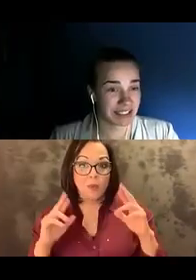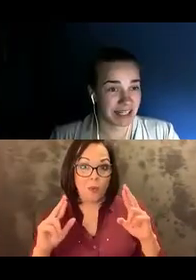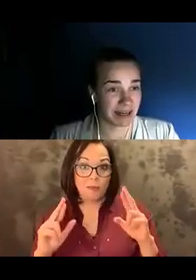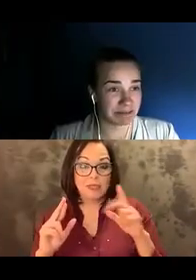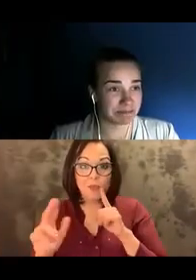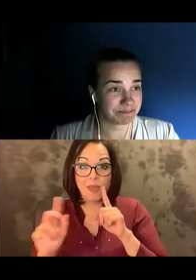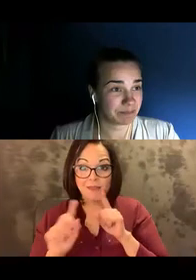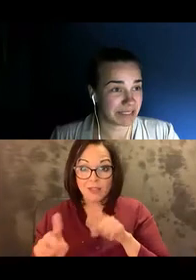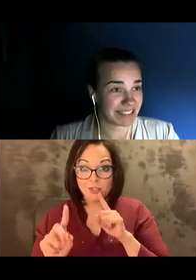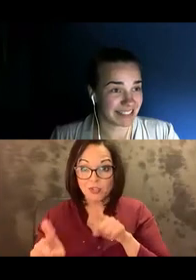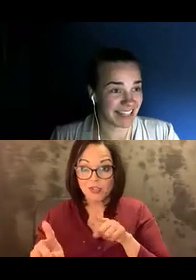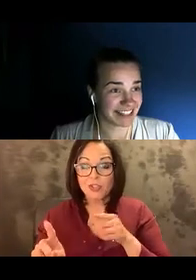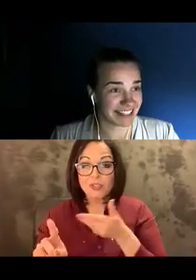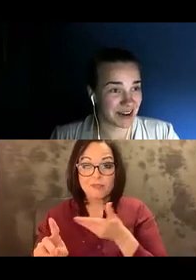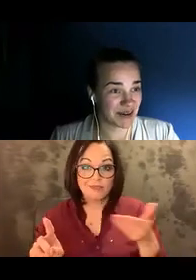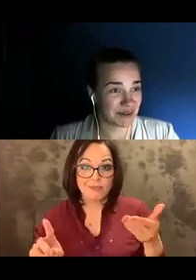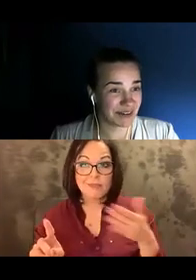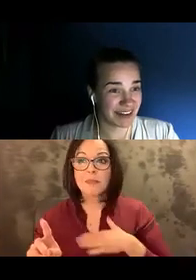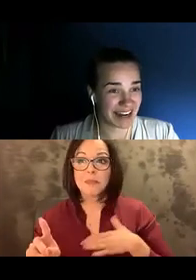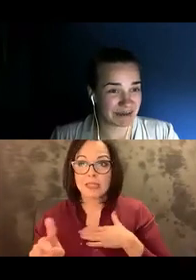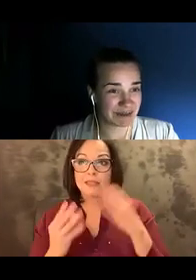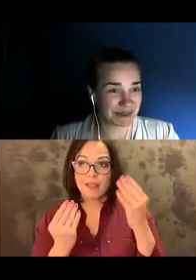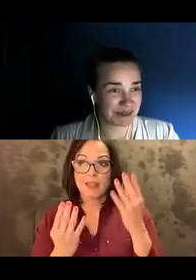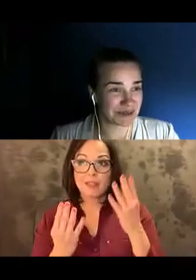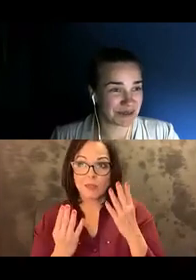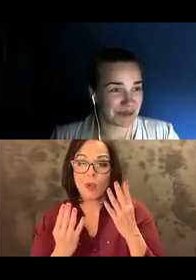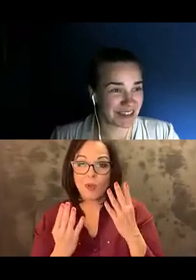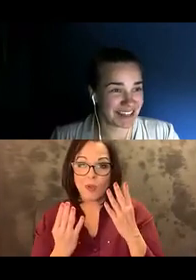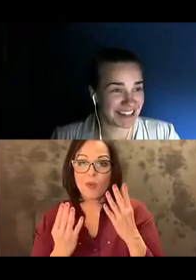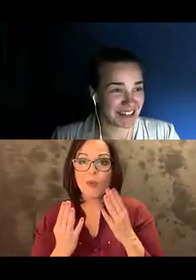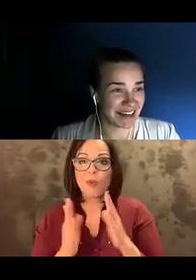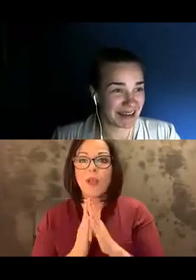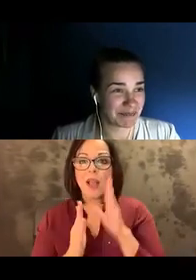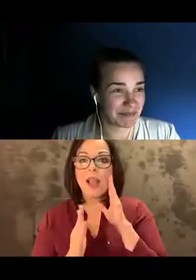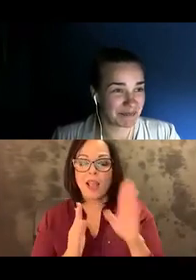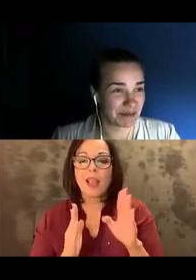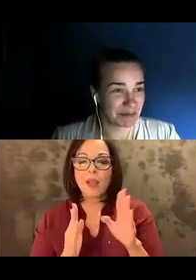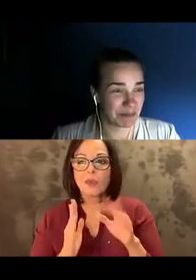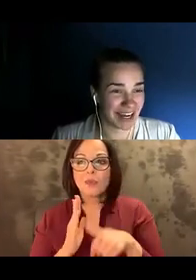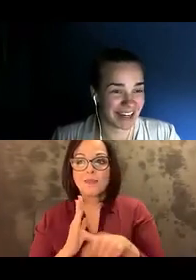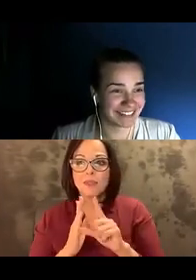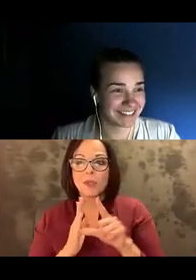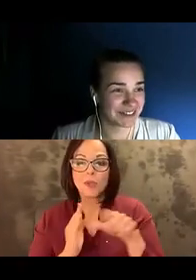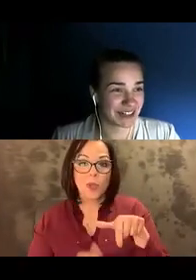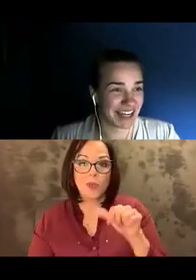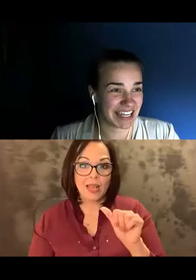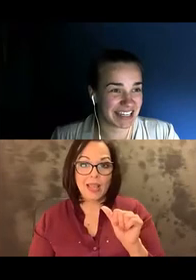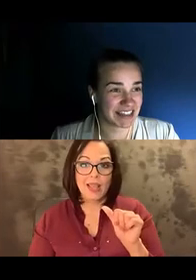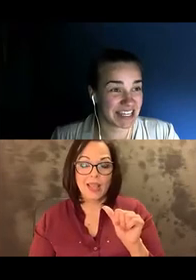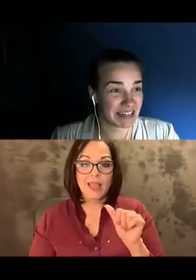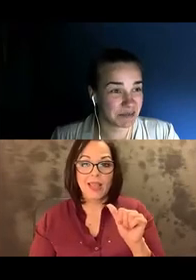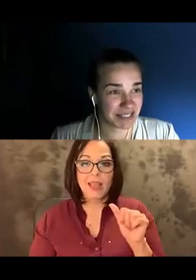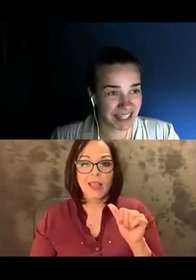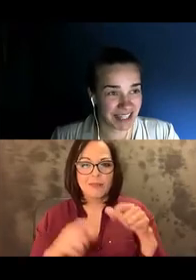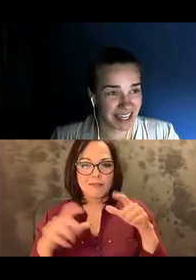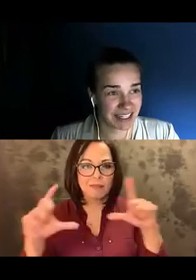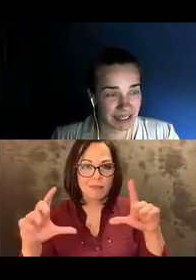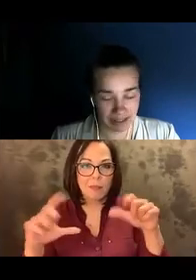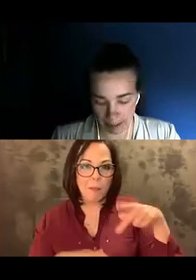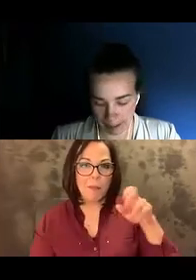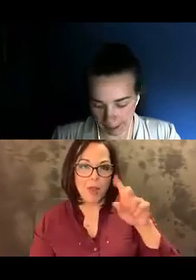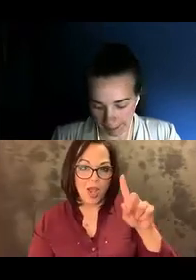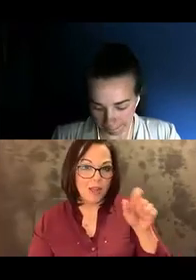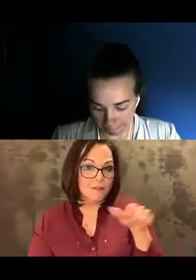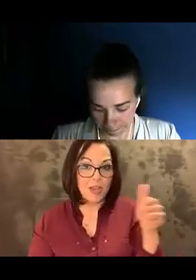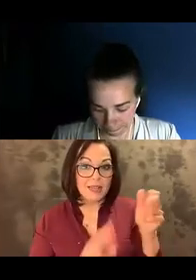answered, please let us know. I will review the Q&A pod for any themes